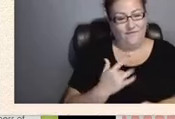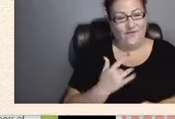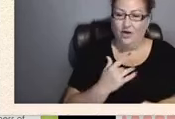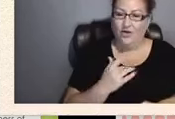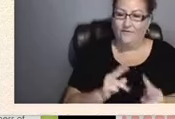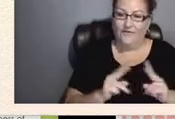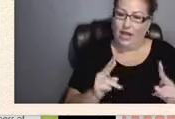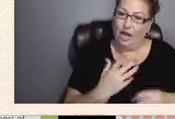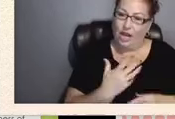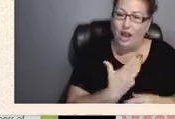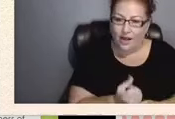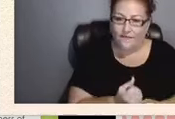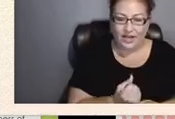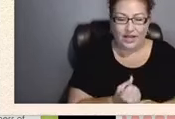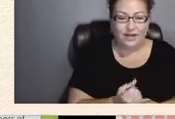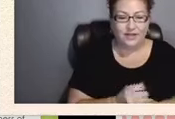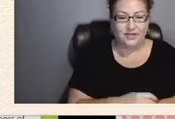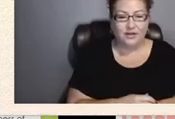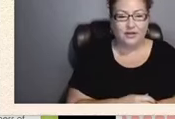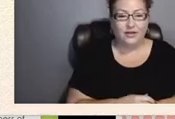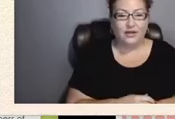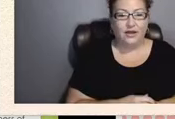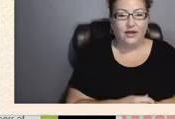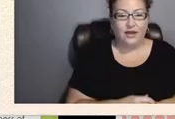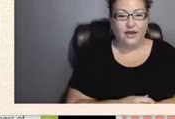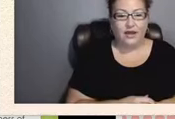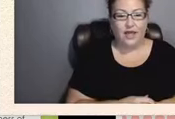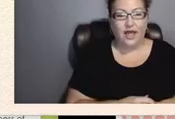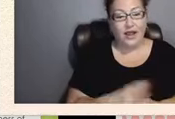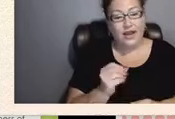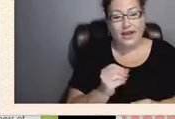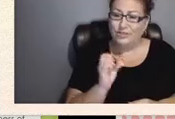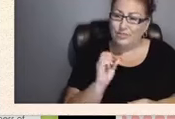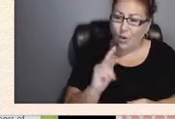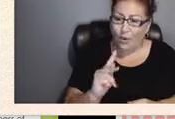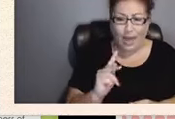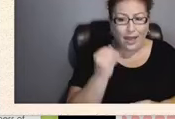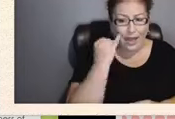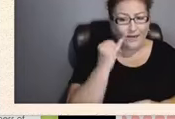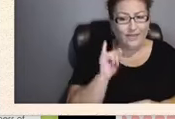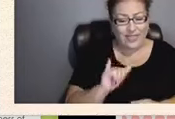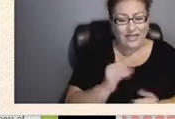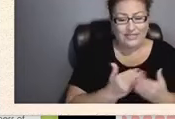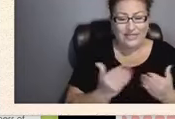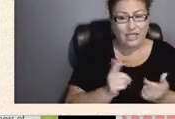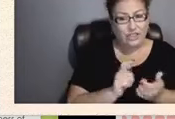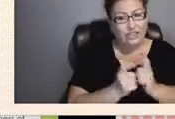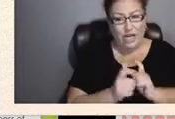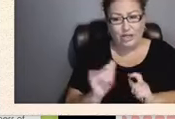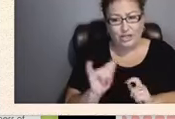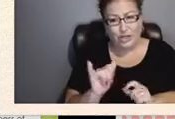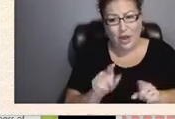confident in. And it's okay if these things change too as your